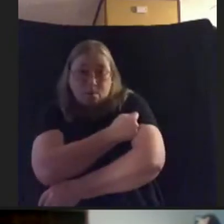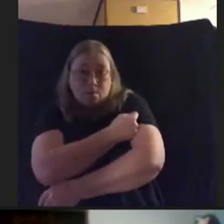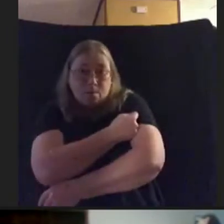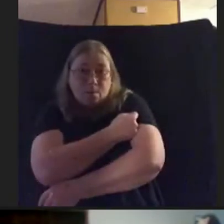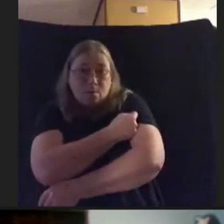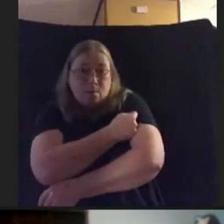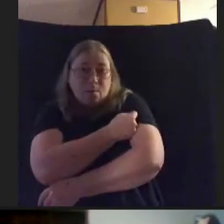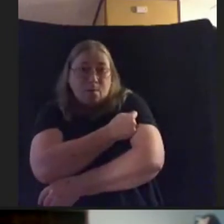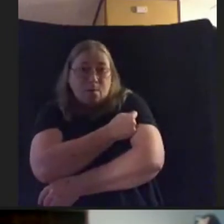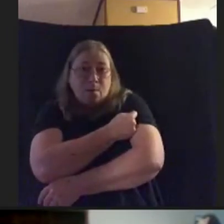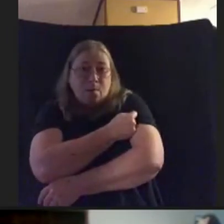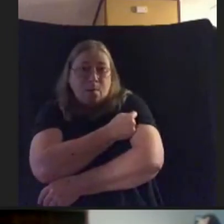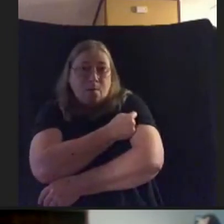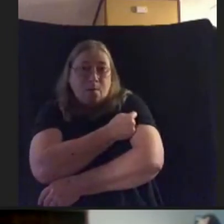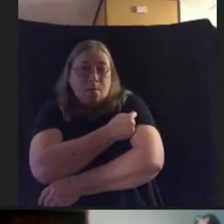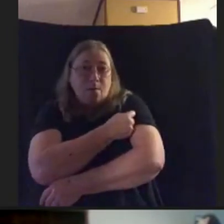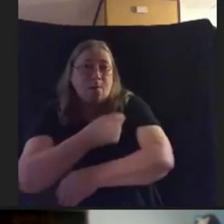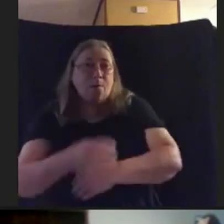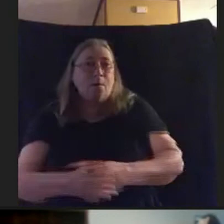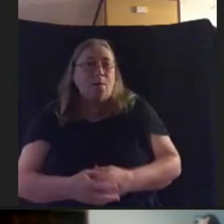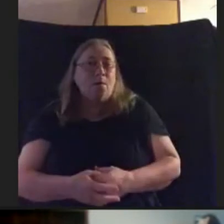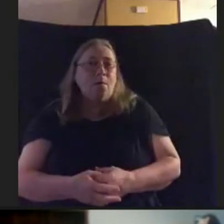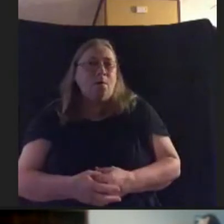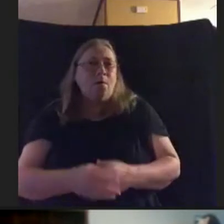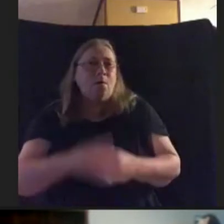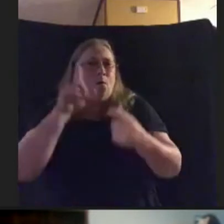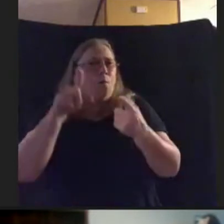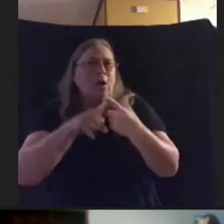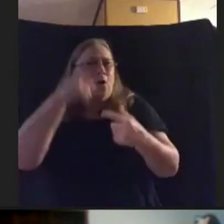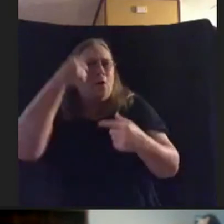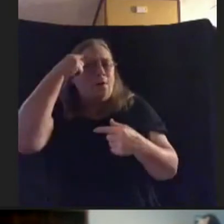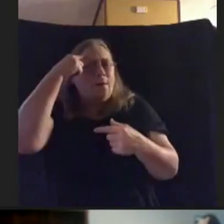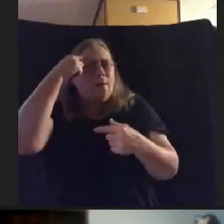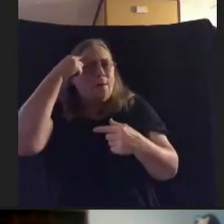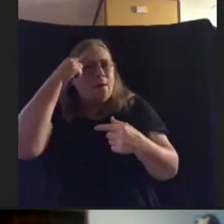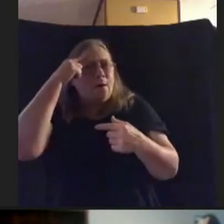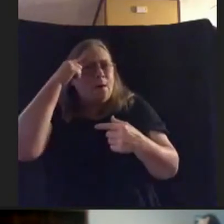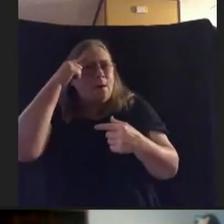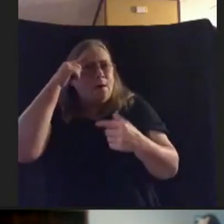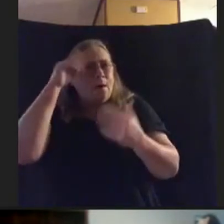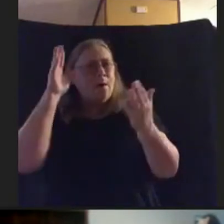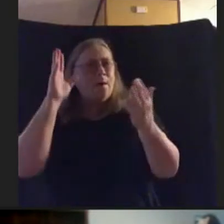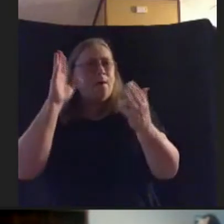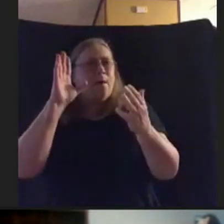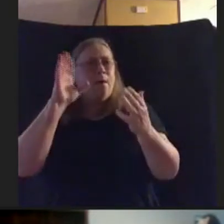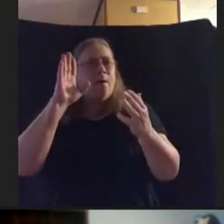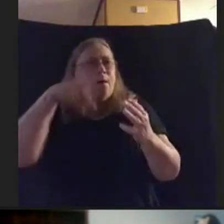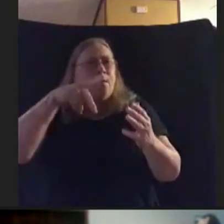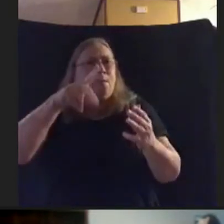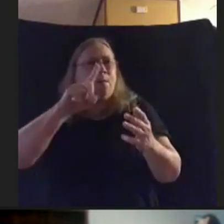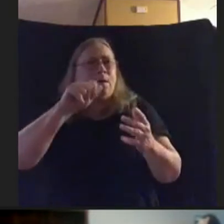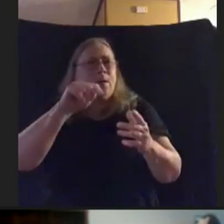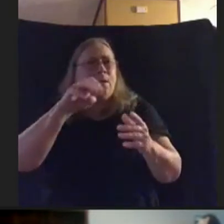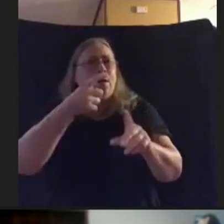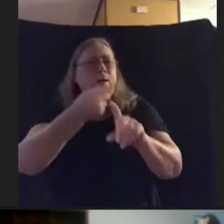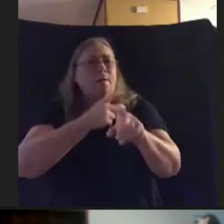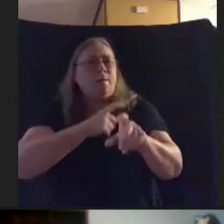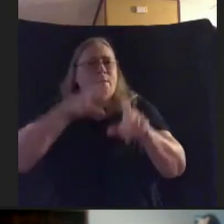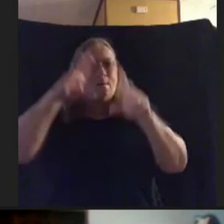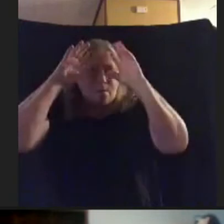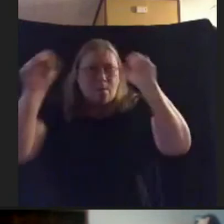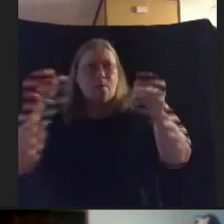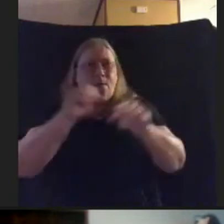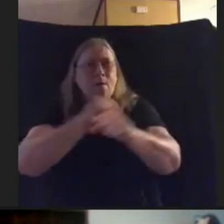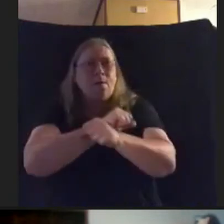From Anita Lee, when do you expect an update from the Biden administration on the COVID-19